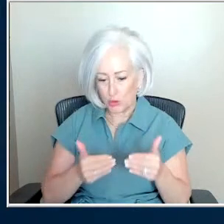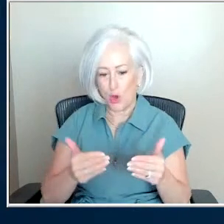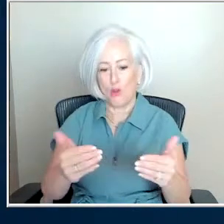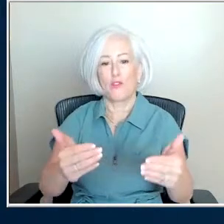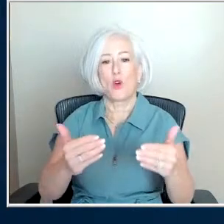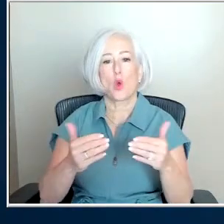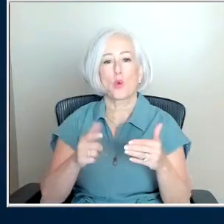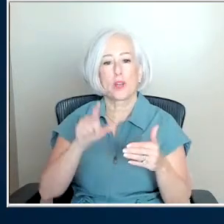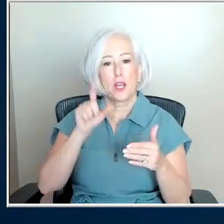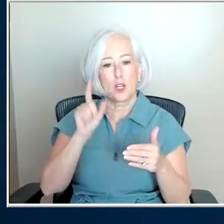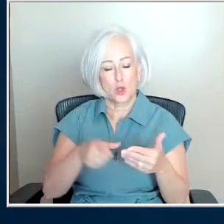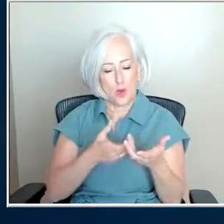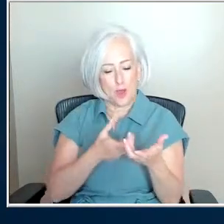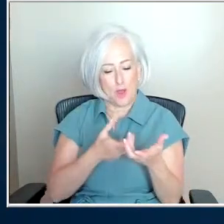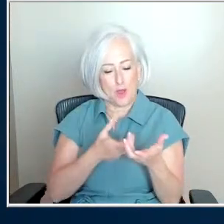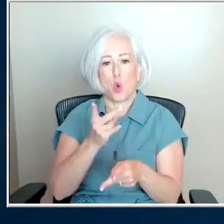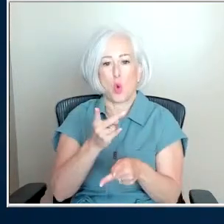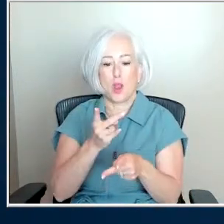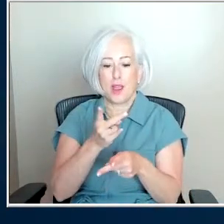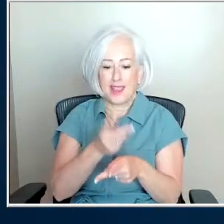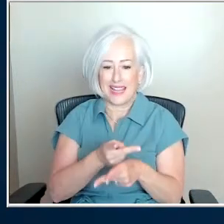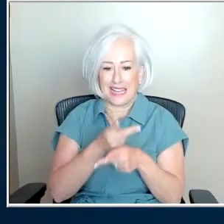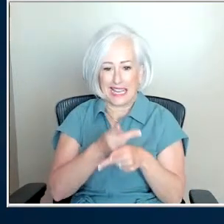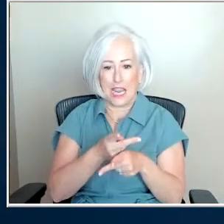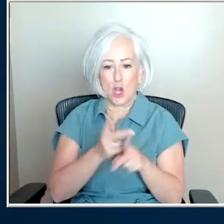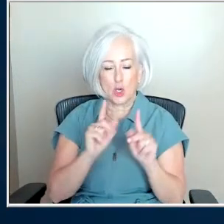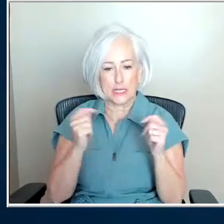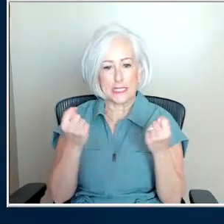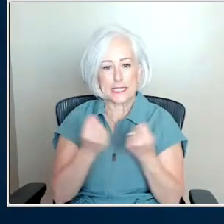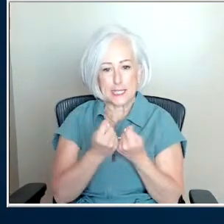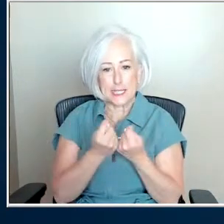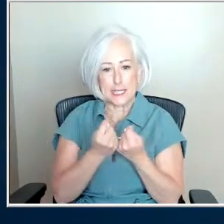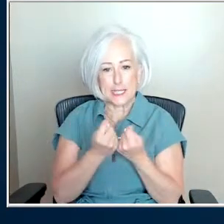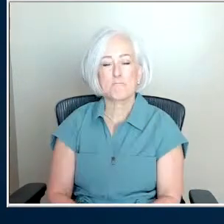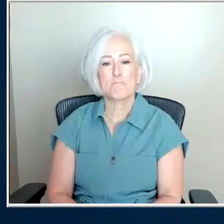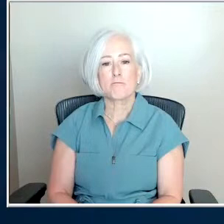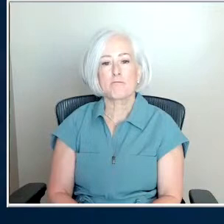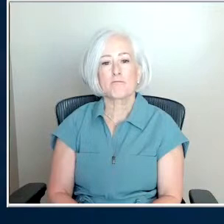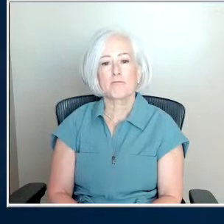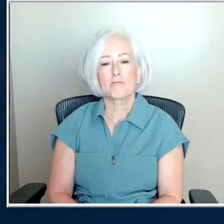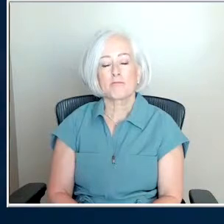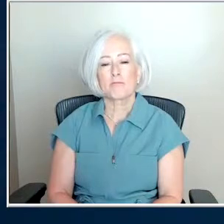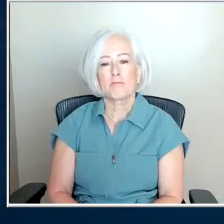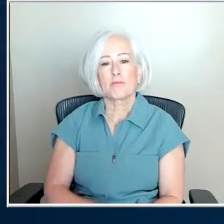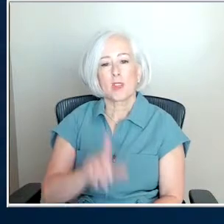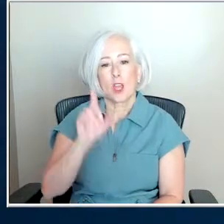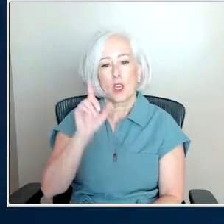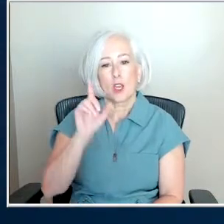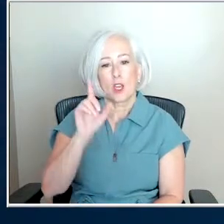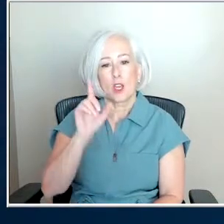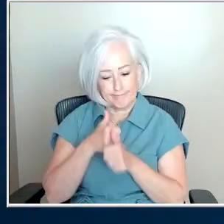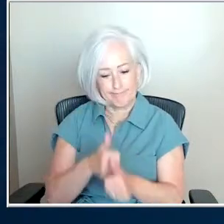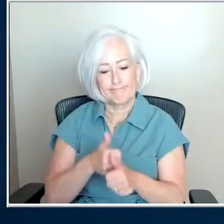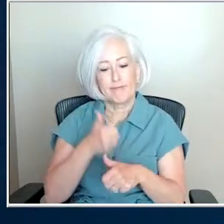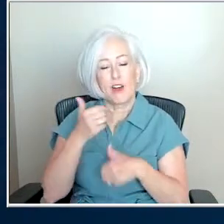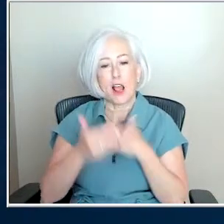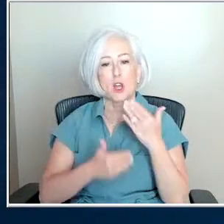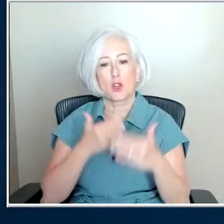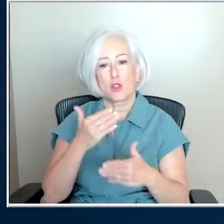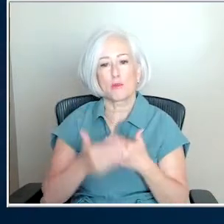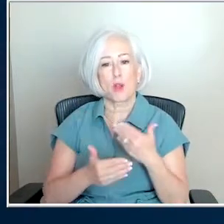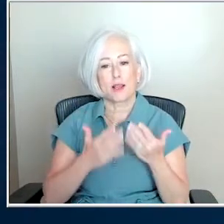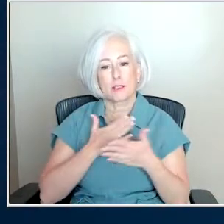trust your treating team, and just enroll with the process. And I think